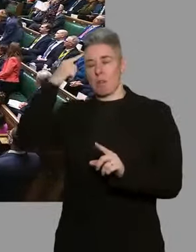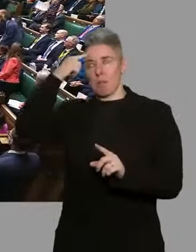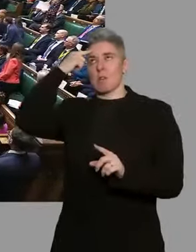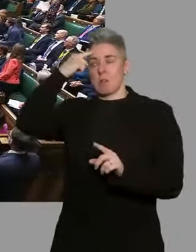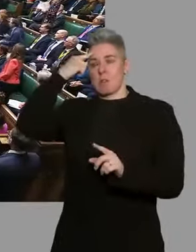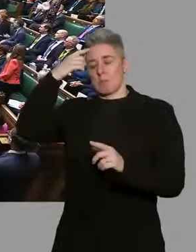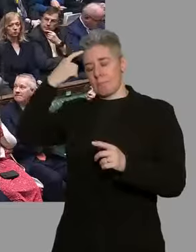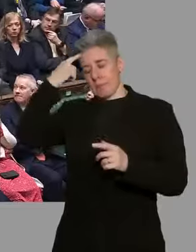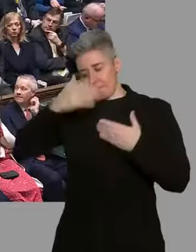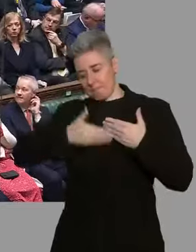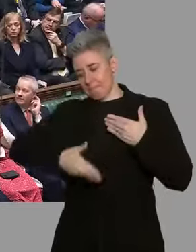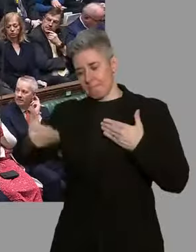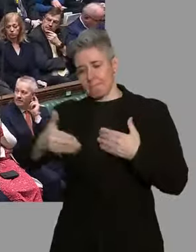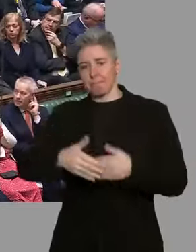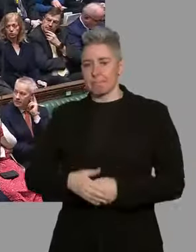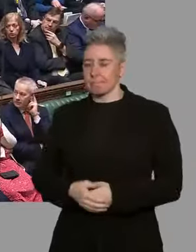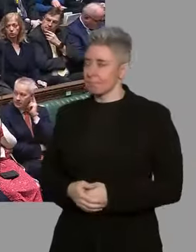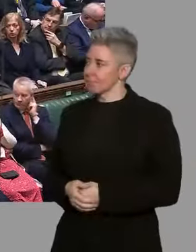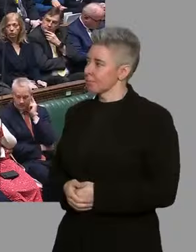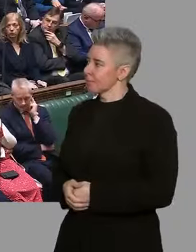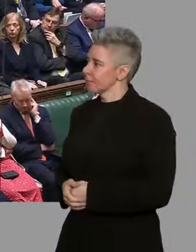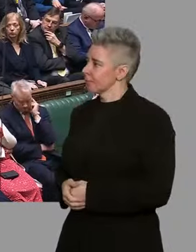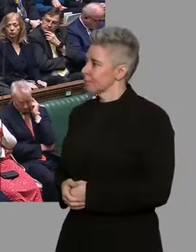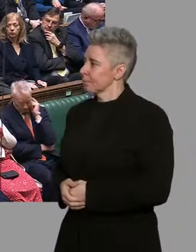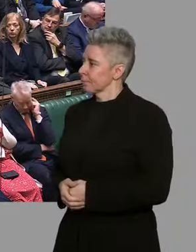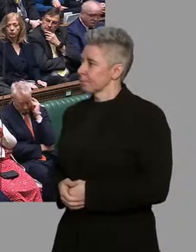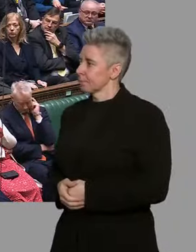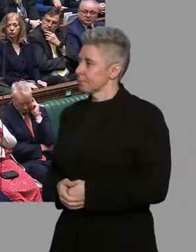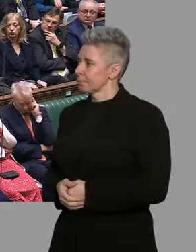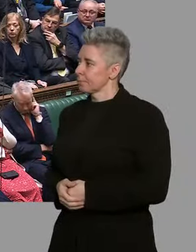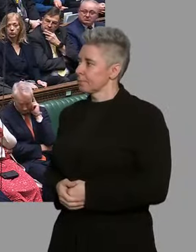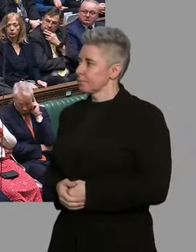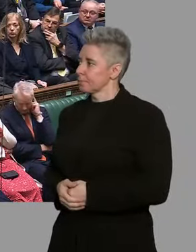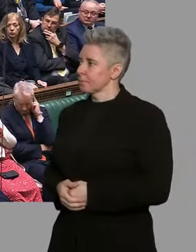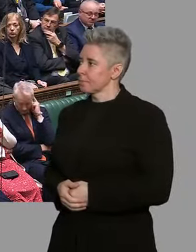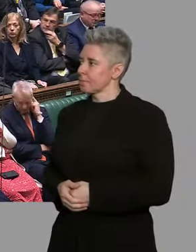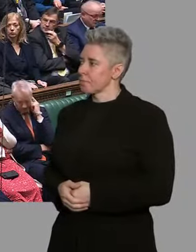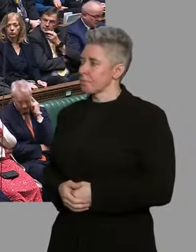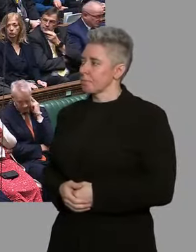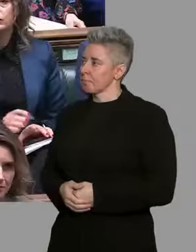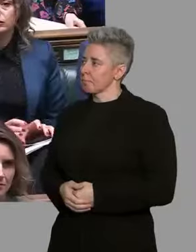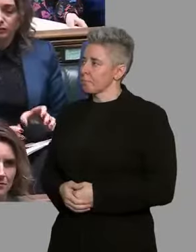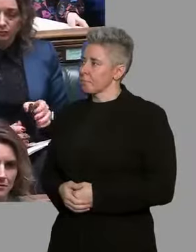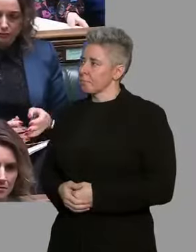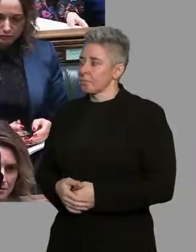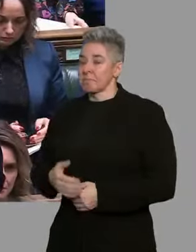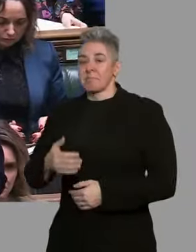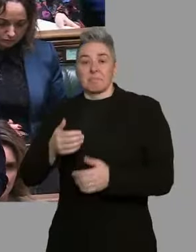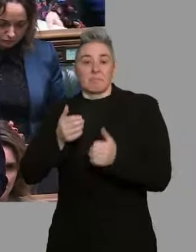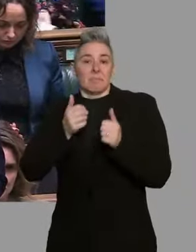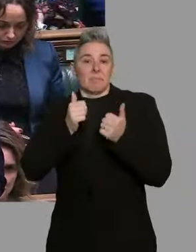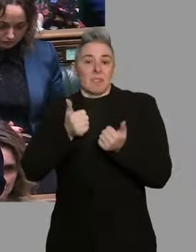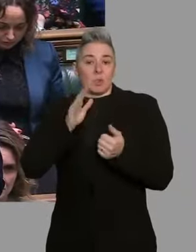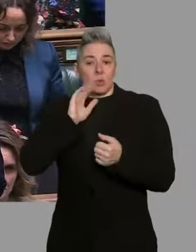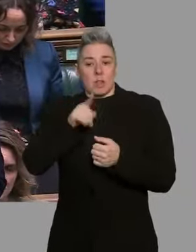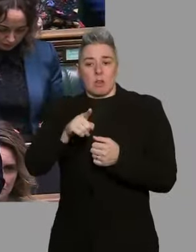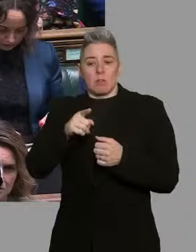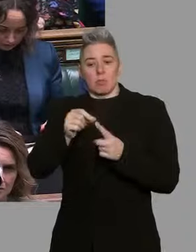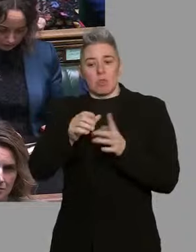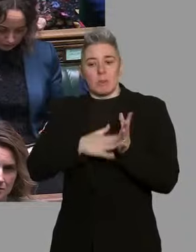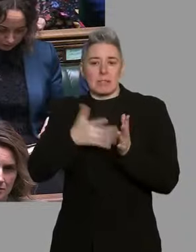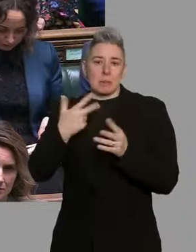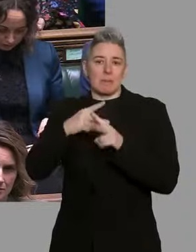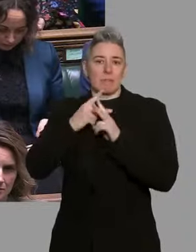you, Mr. Speaker. And it was good to hear that the Prime Minister visited British soldiers in Estonia yesterday before they have to